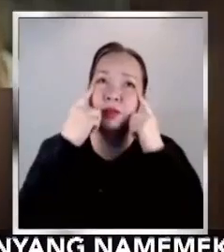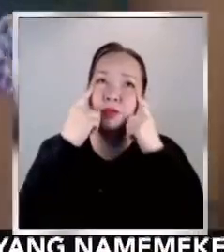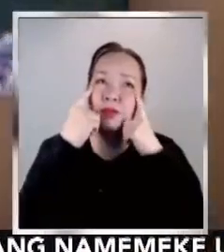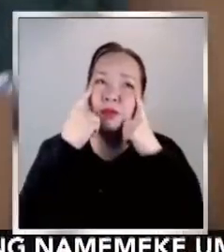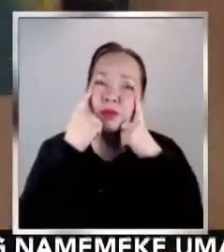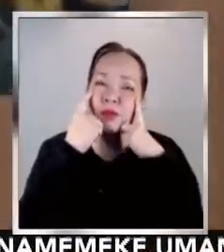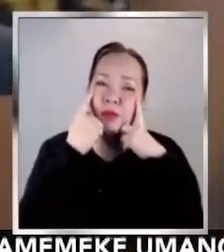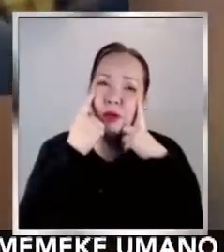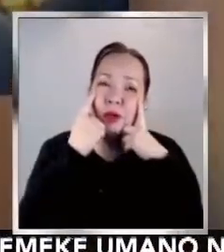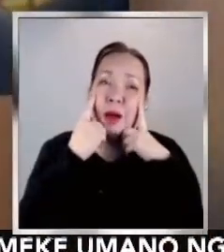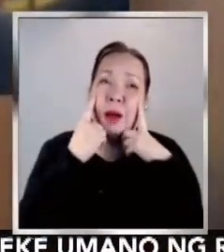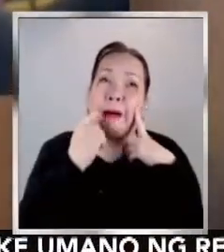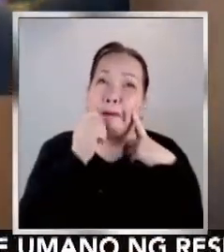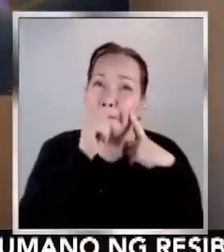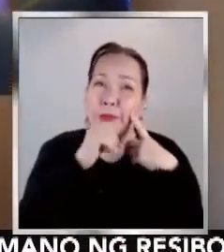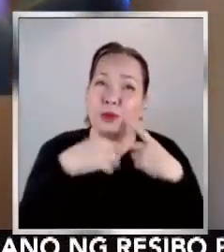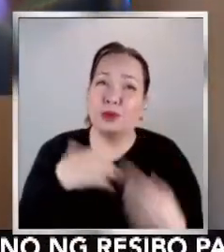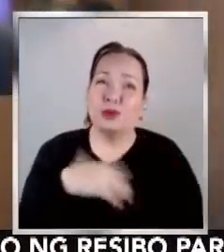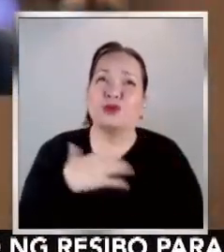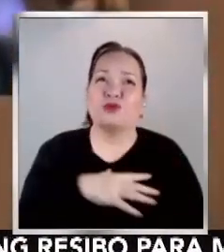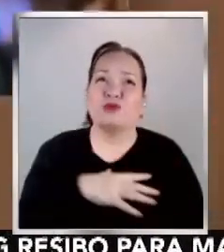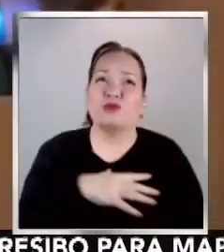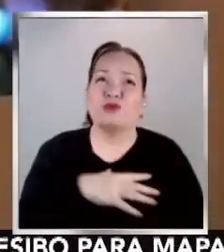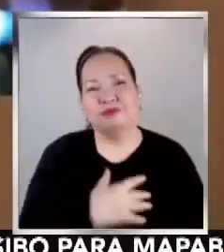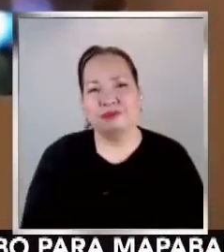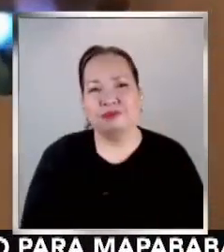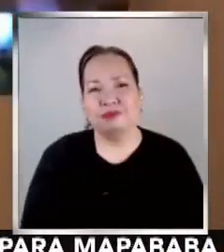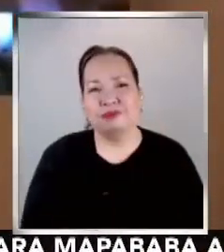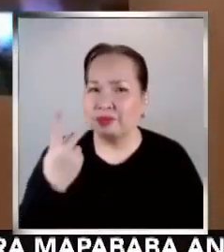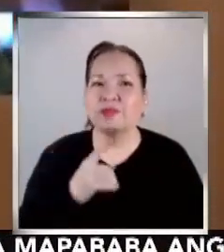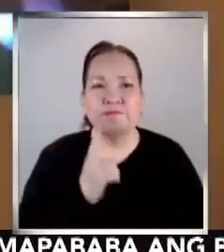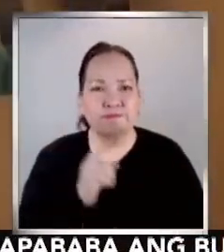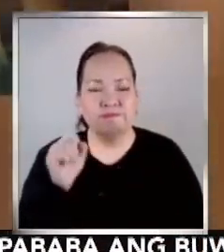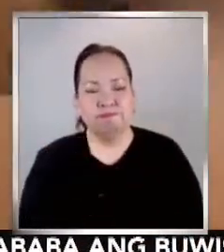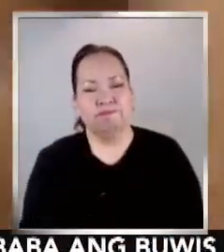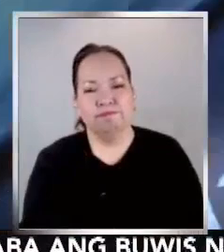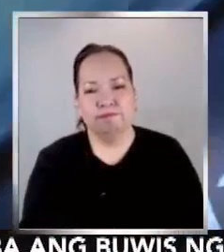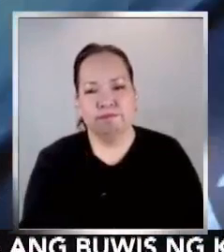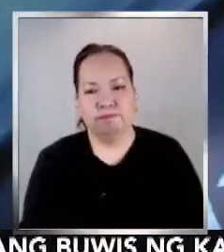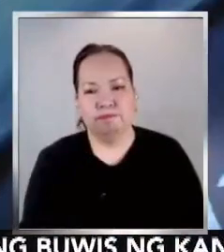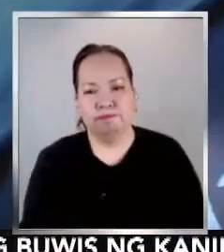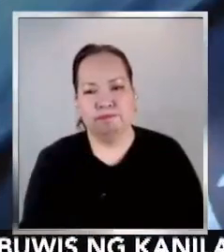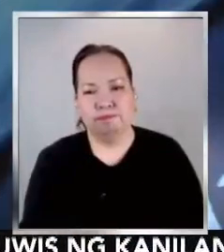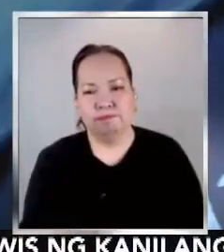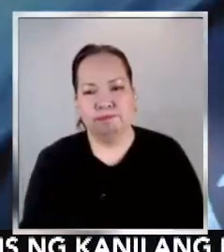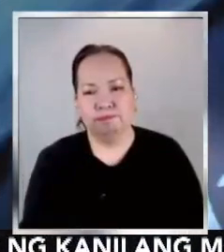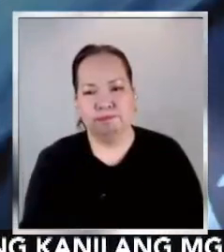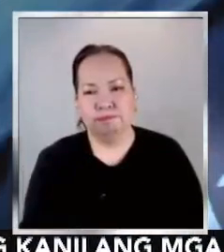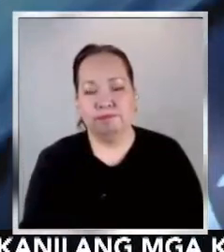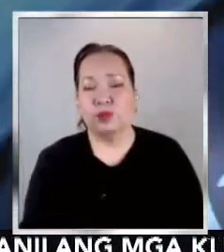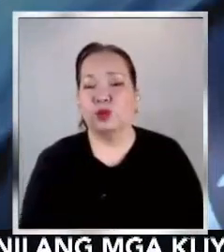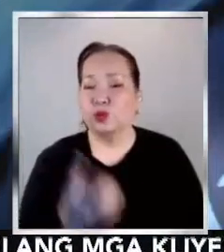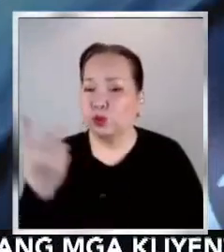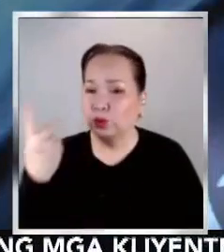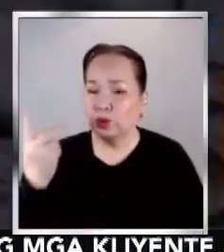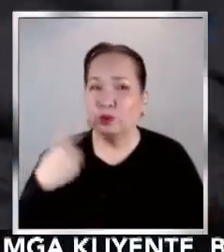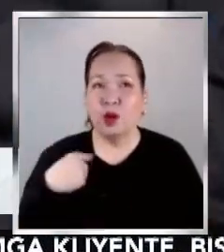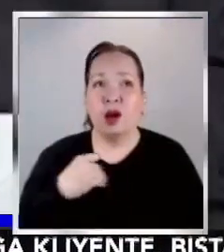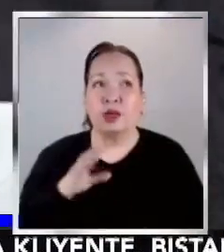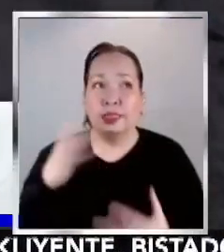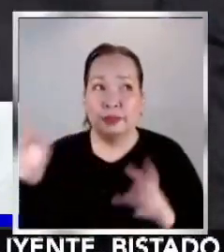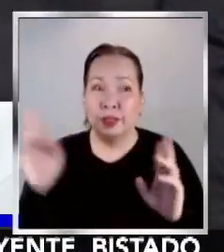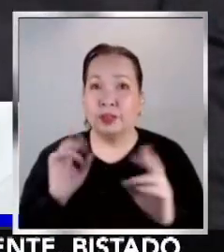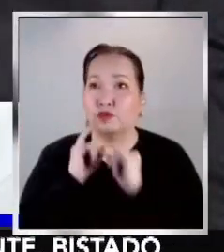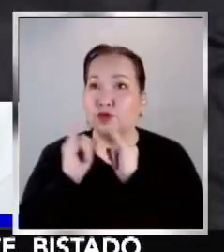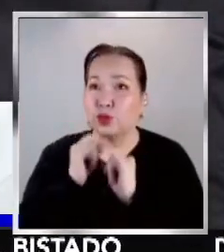Wow. I went to the seat, I went to the restroom to pee, and I cried again. Kaya sa aming one-on-one interview sa cast at